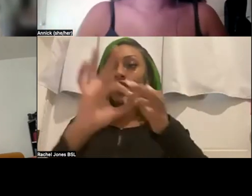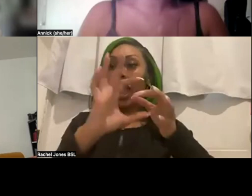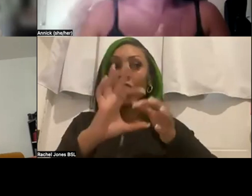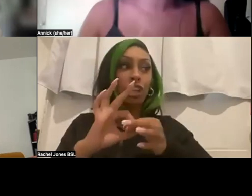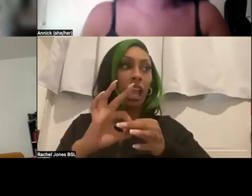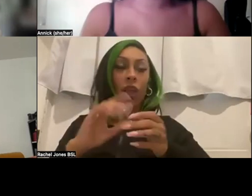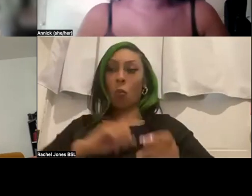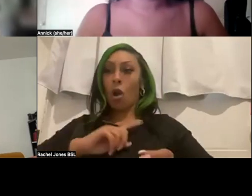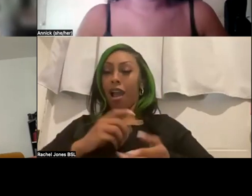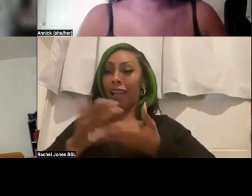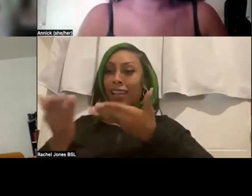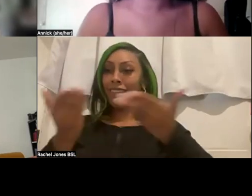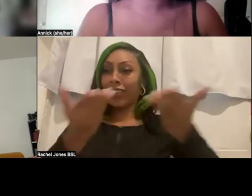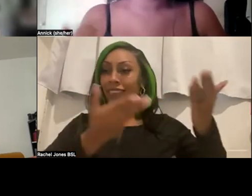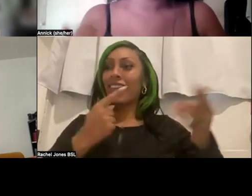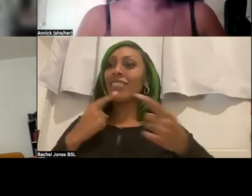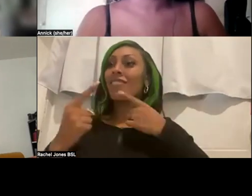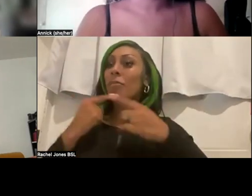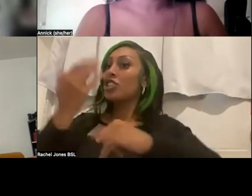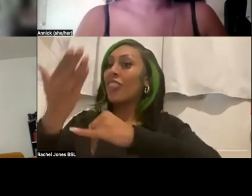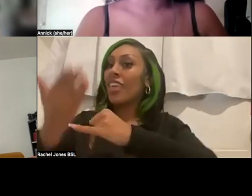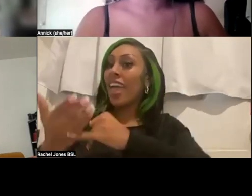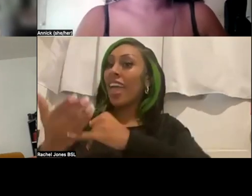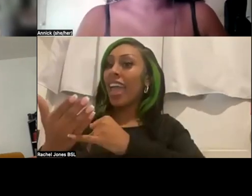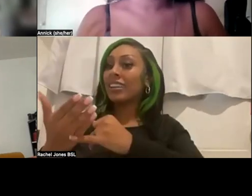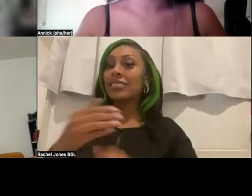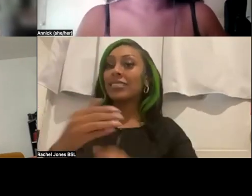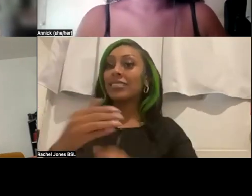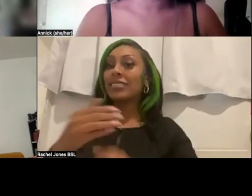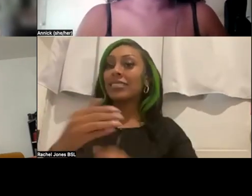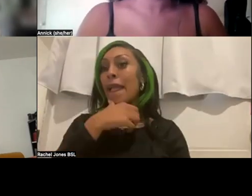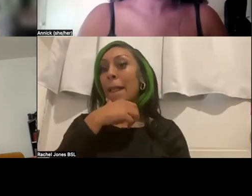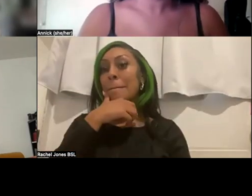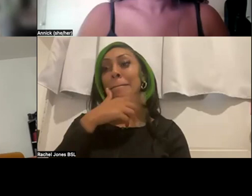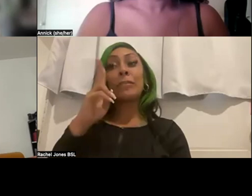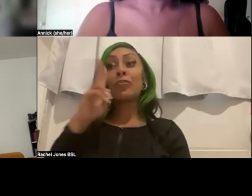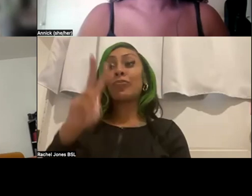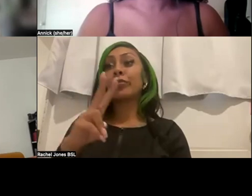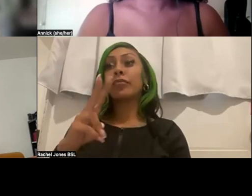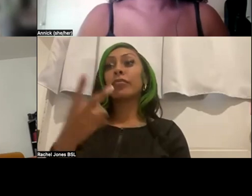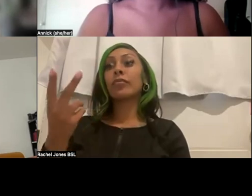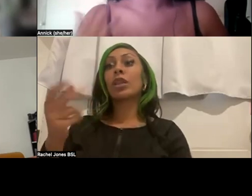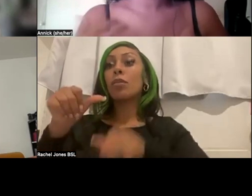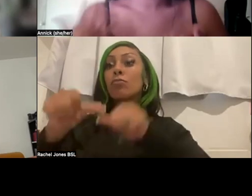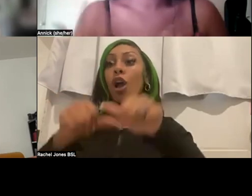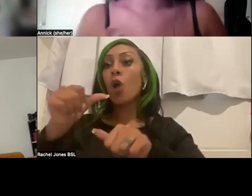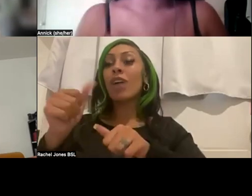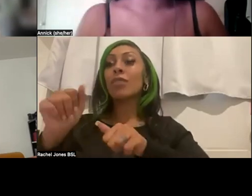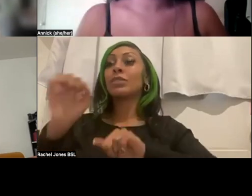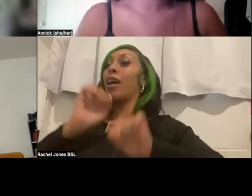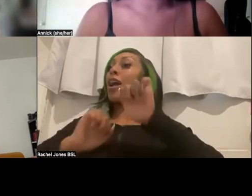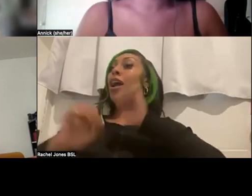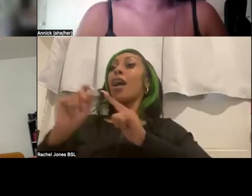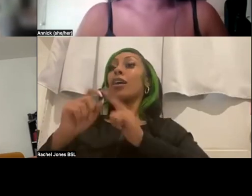of where the data ends up, basically. And we've seen it with programs such as Prevent, for example. I have had to teach